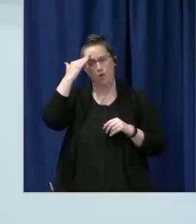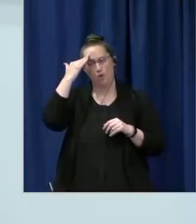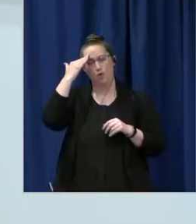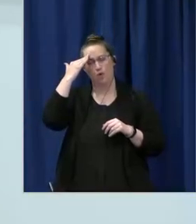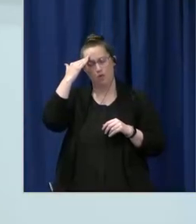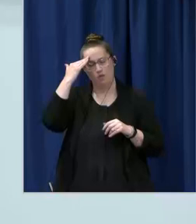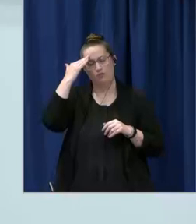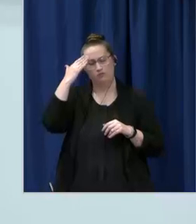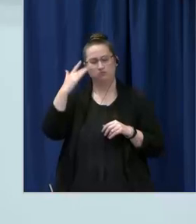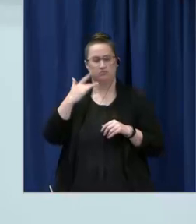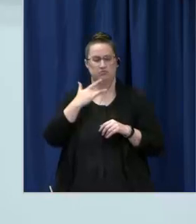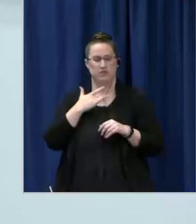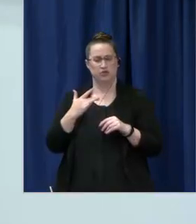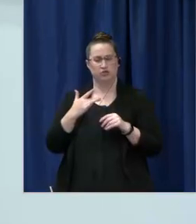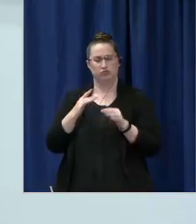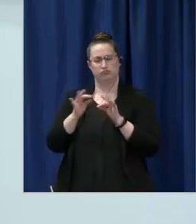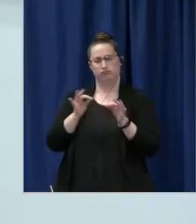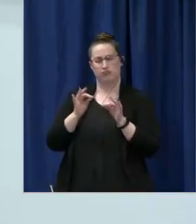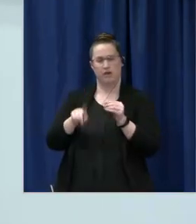refer to human captioners.